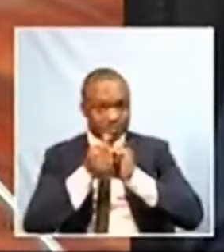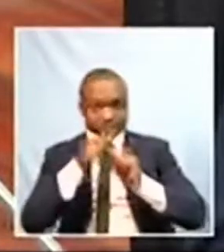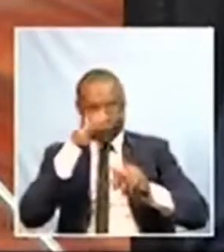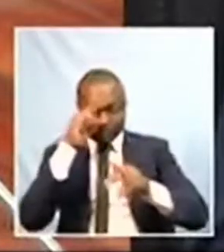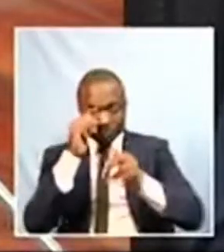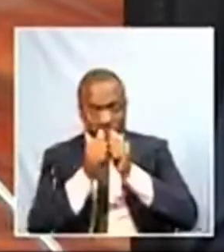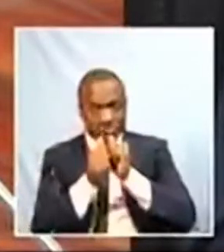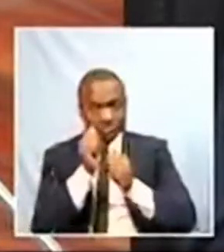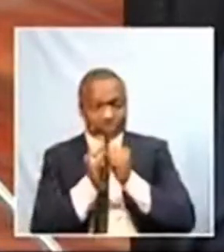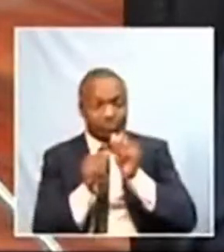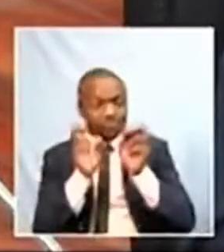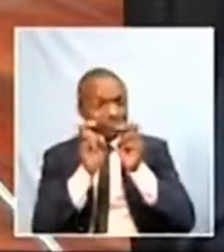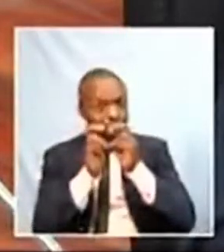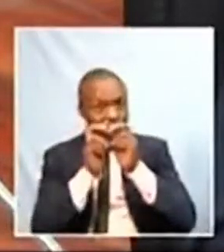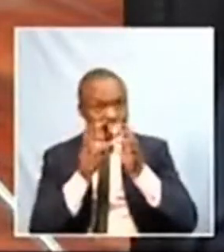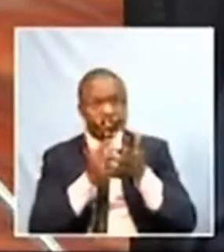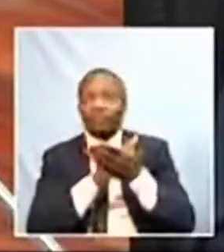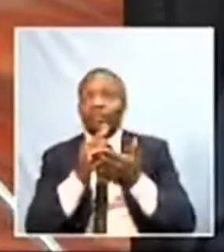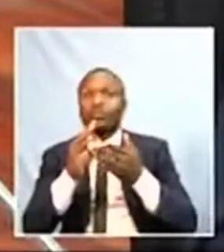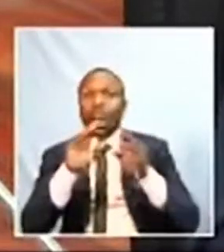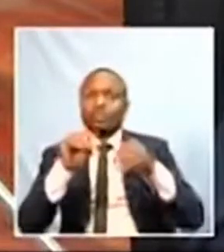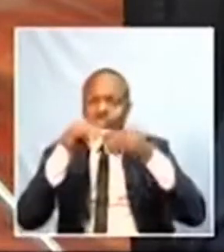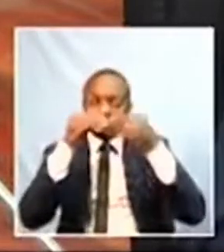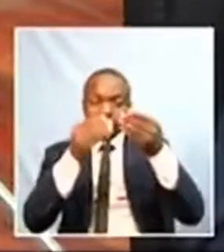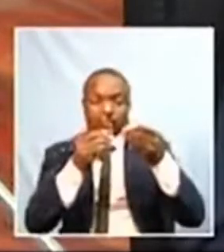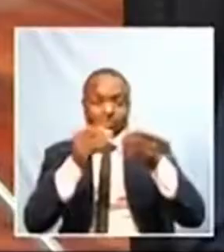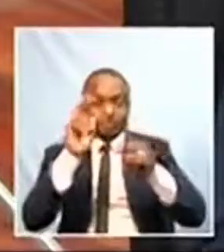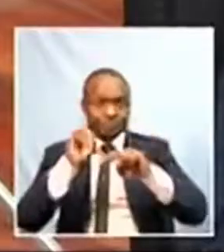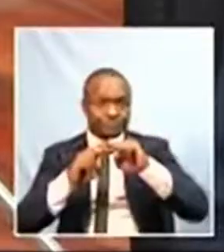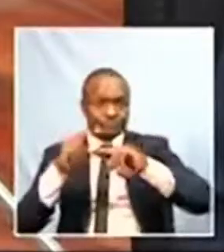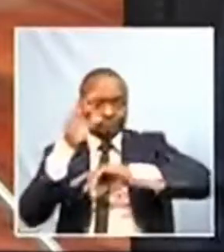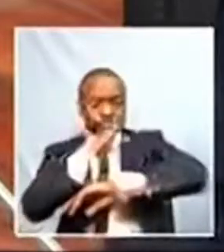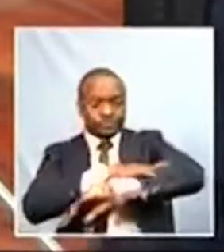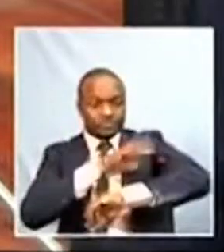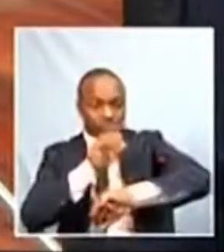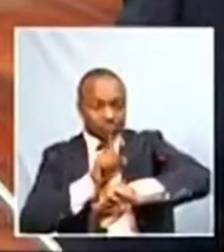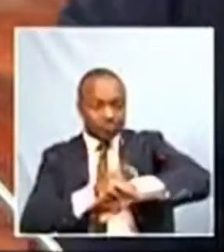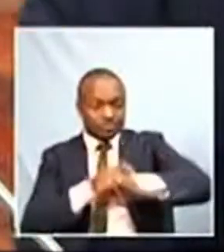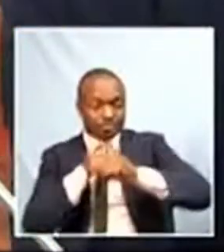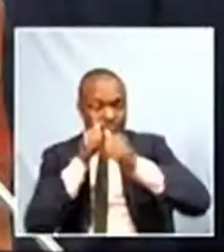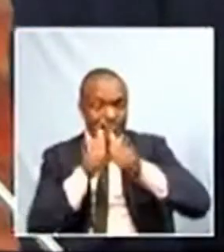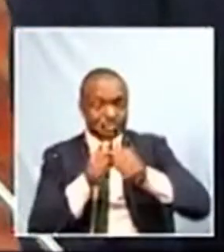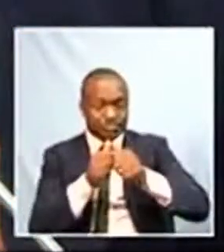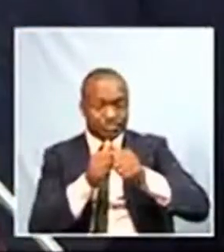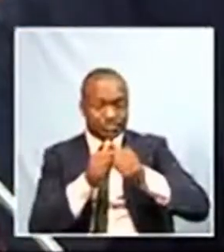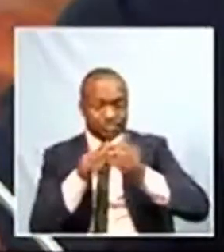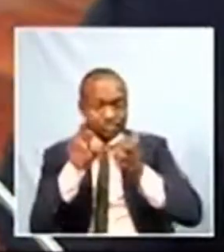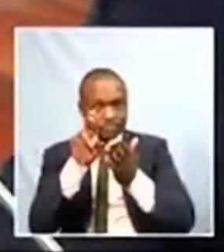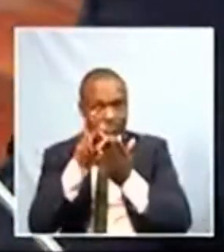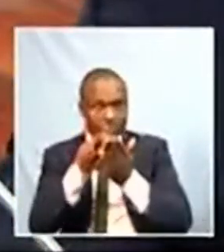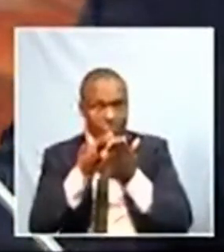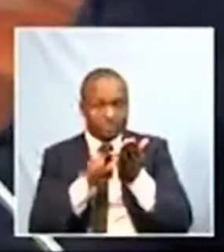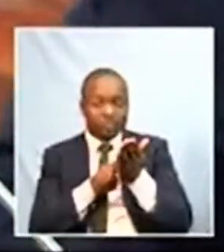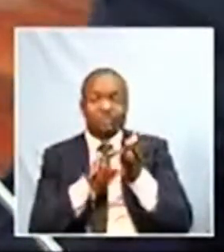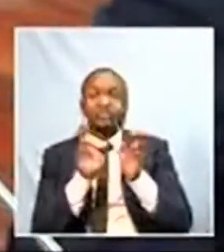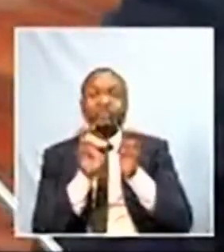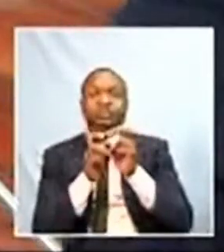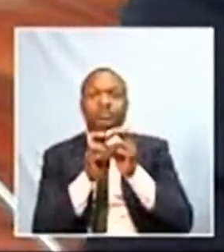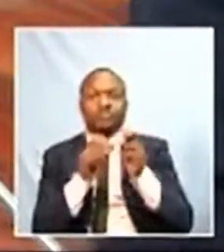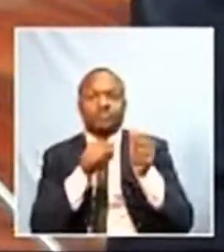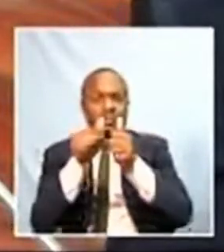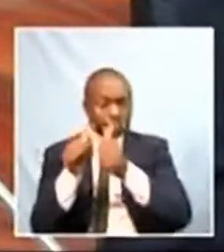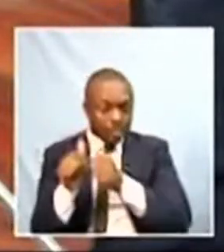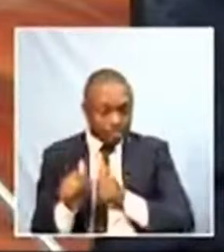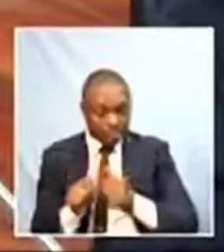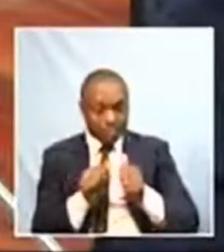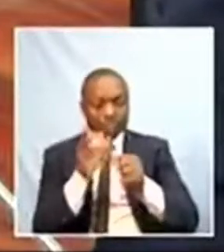to the contractor failing to supply the desks on time in accordance with the terms of the contract. And action